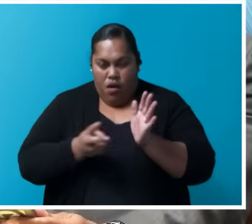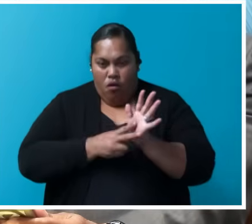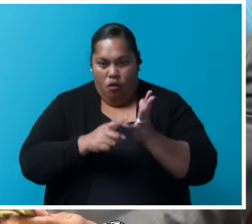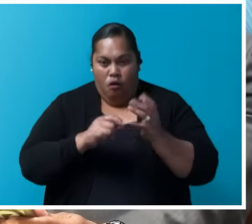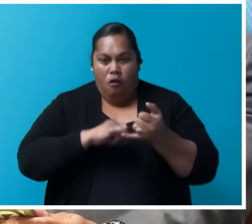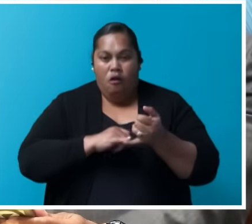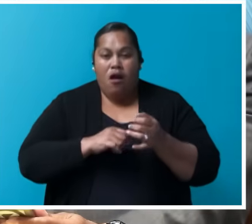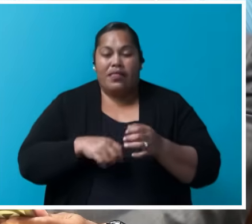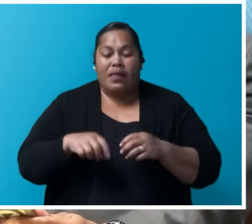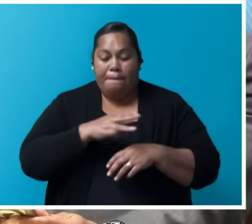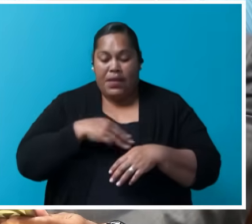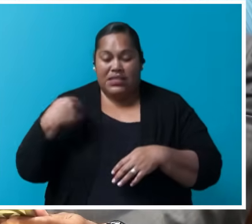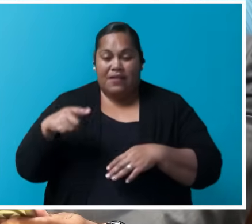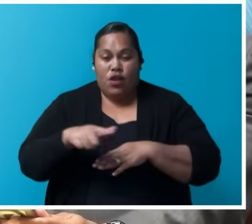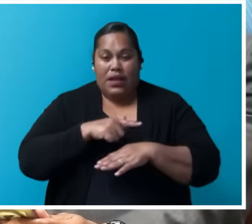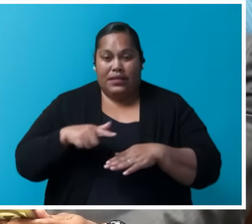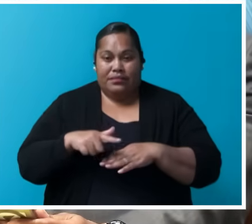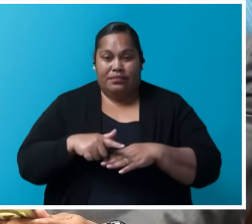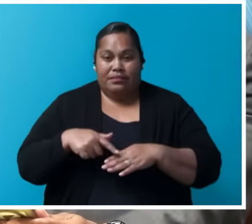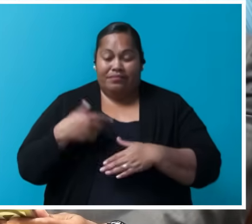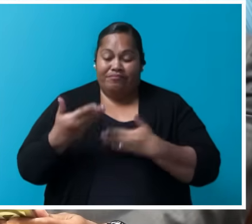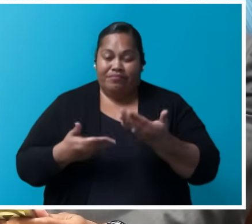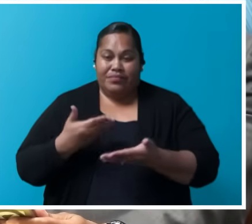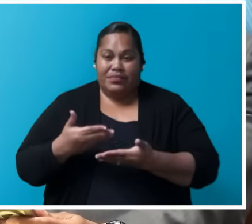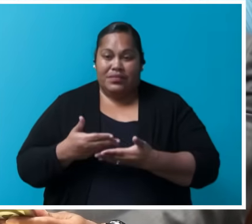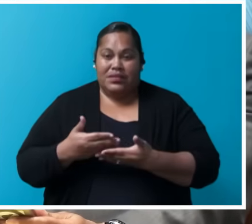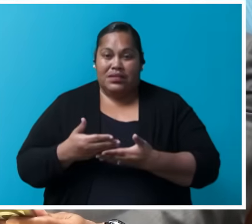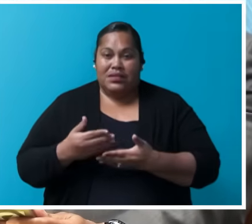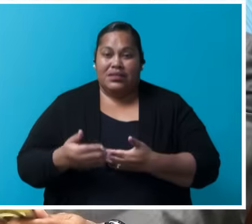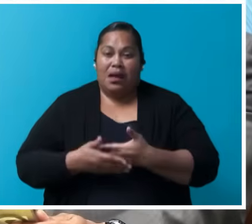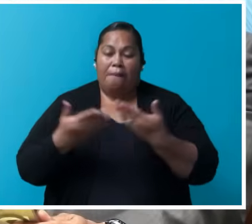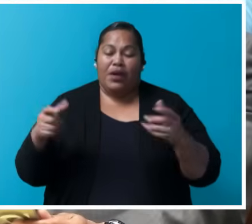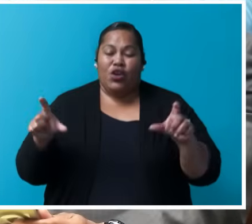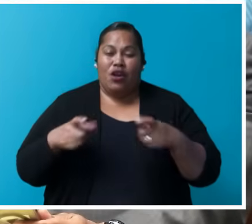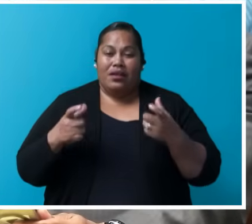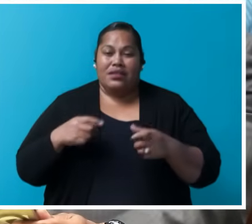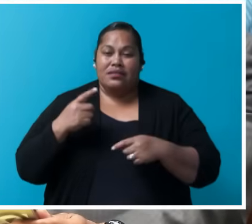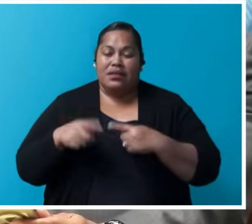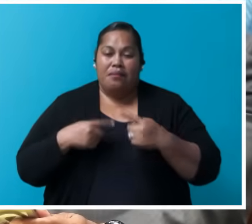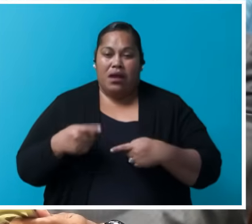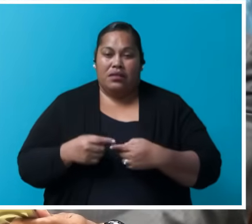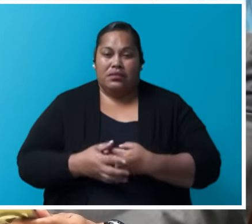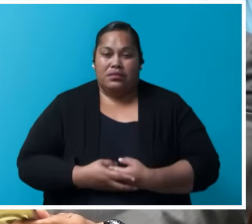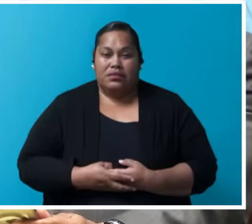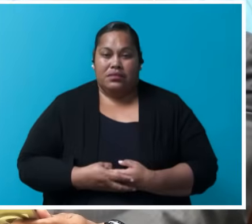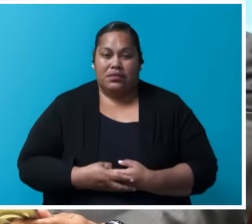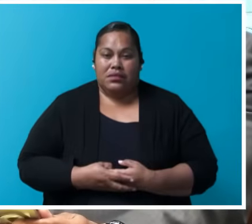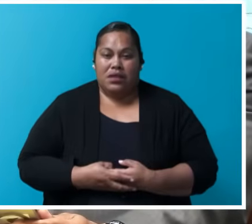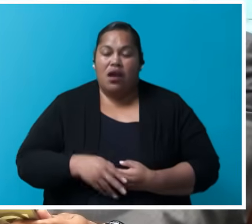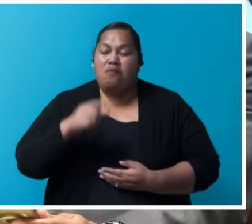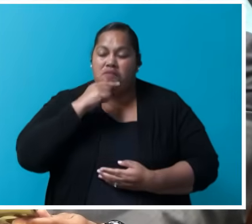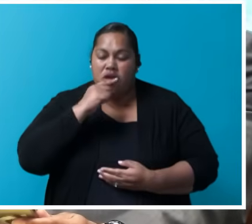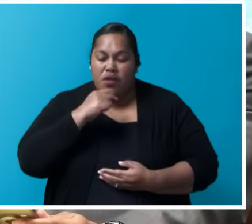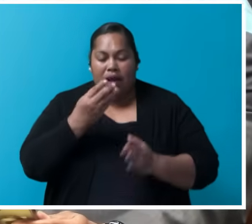Minister Folens described, the big chorus is about borrowing, about